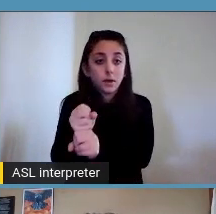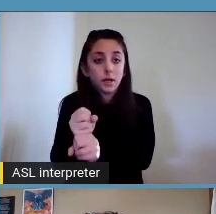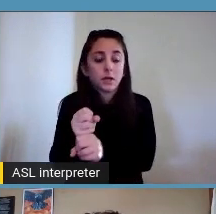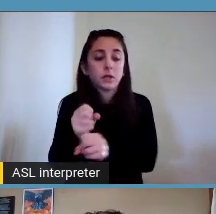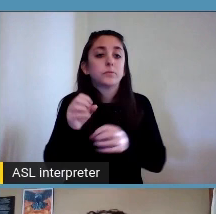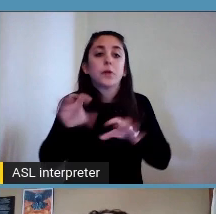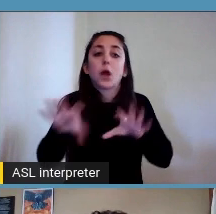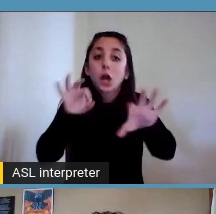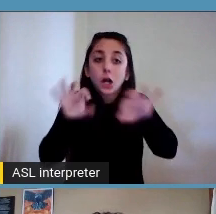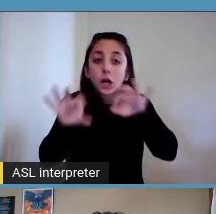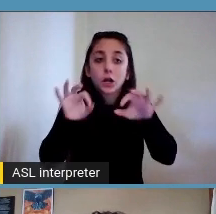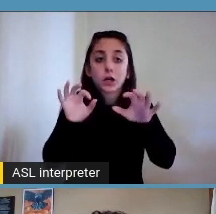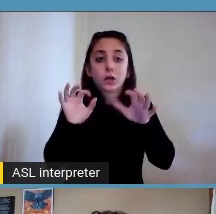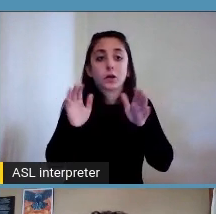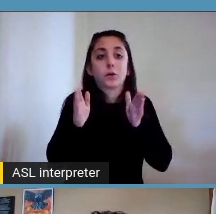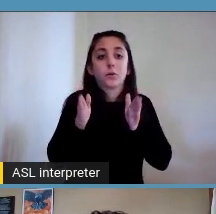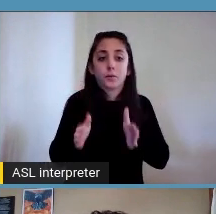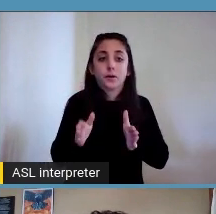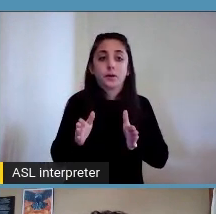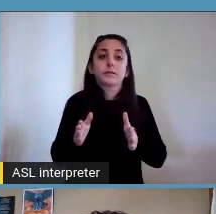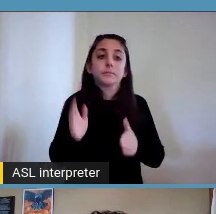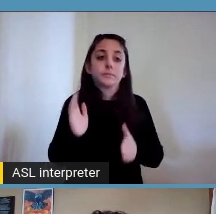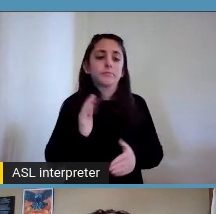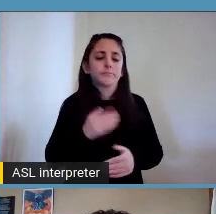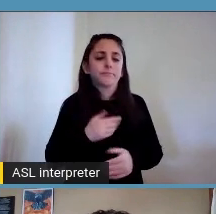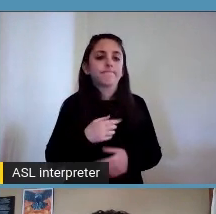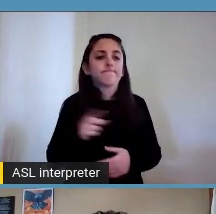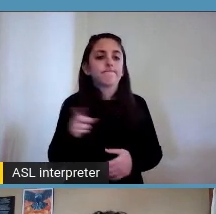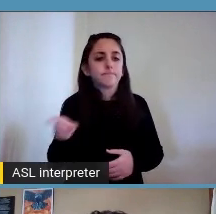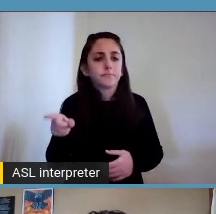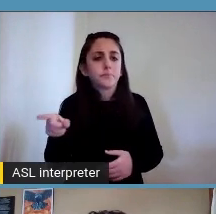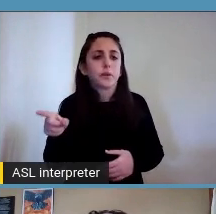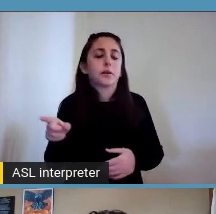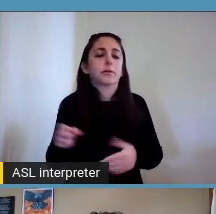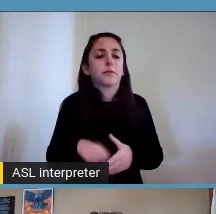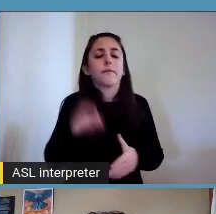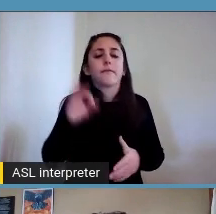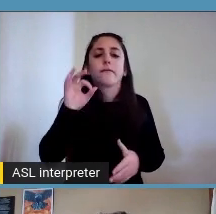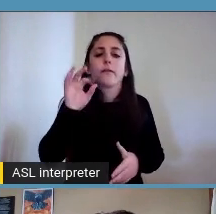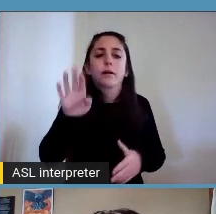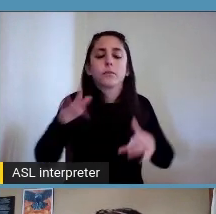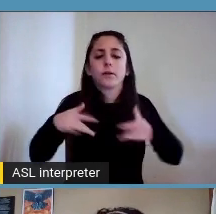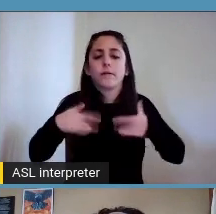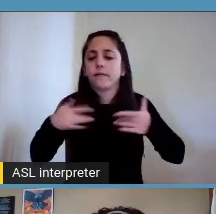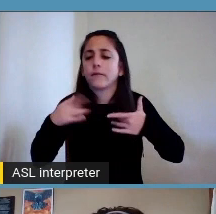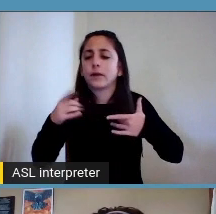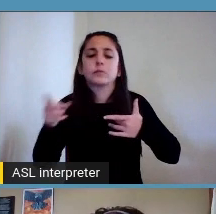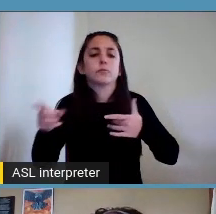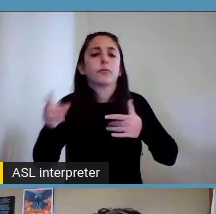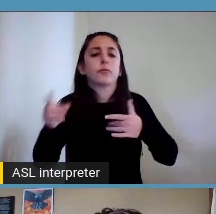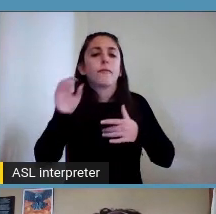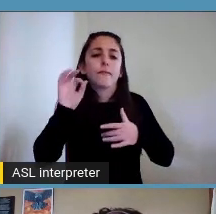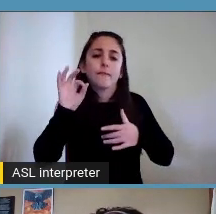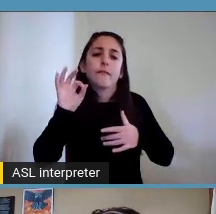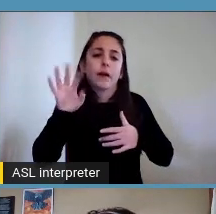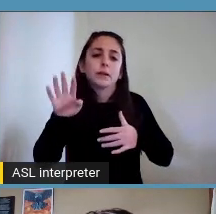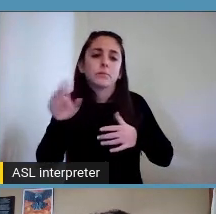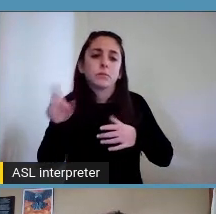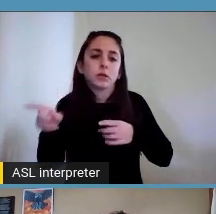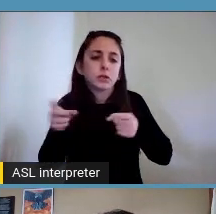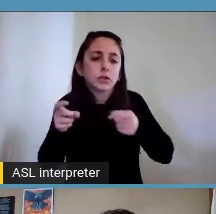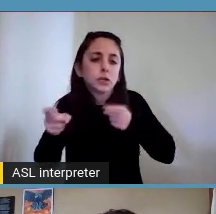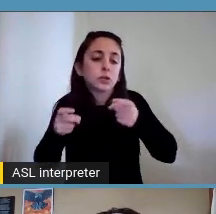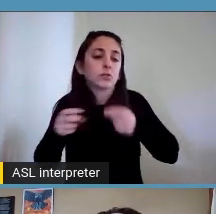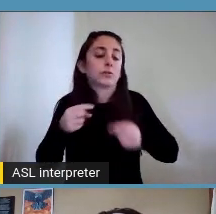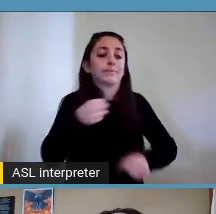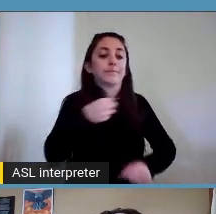curator and she's also in charge of creating our Facebook events and generally managing the Facebook account where I take charge more of Instagram.